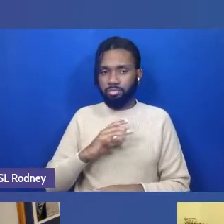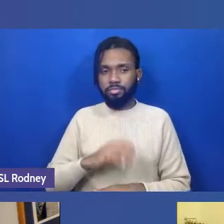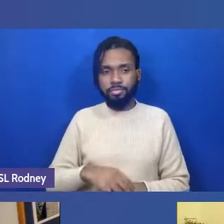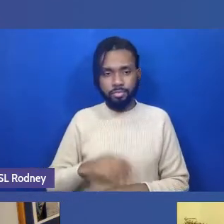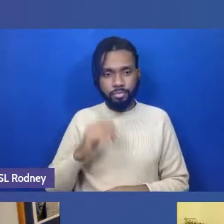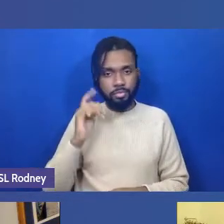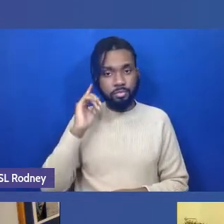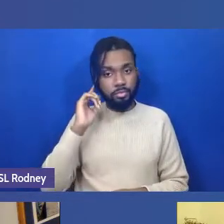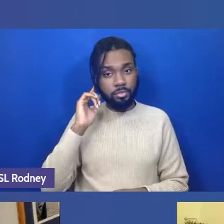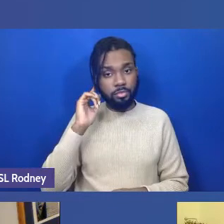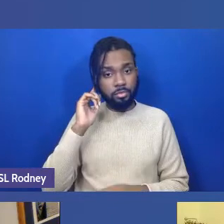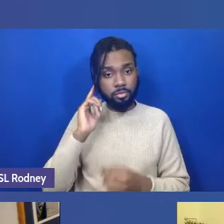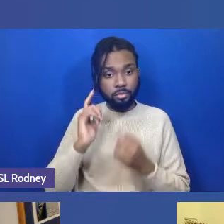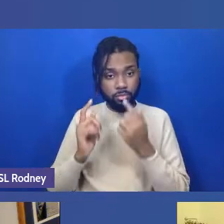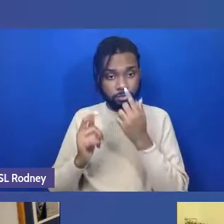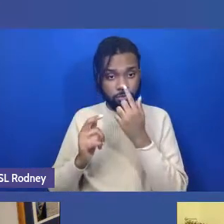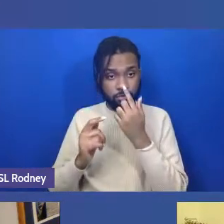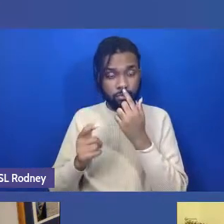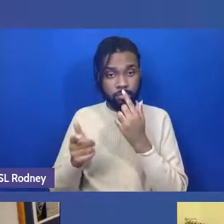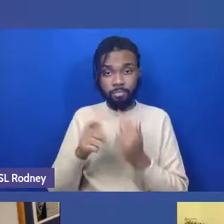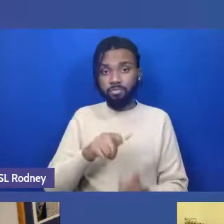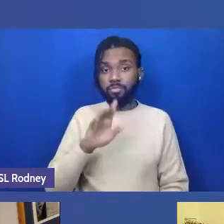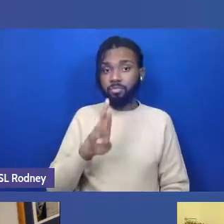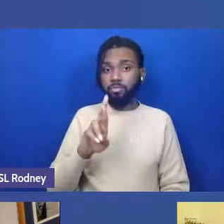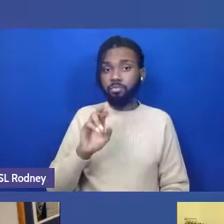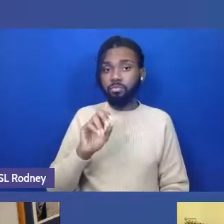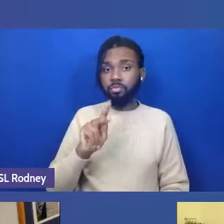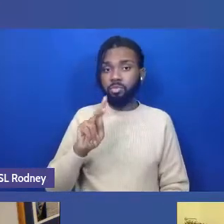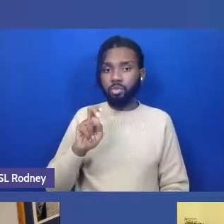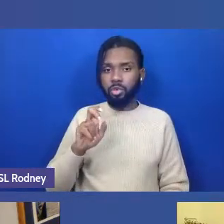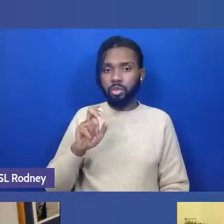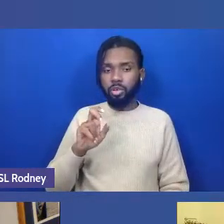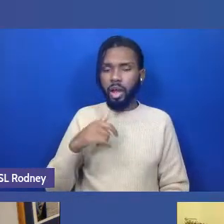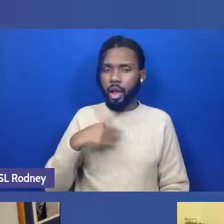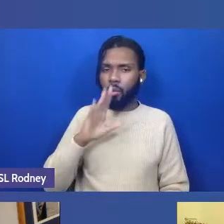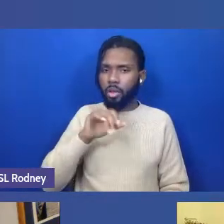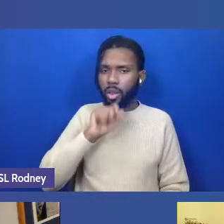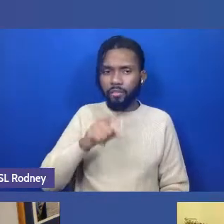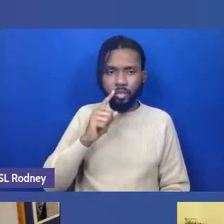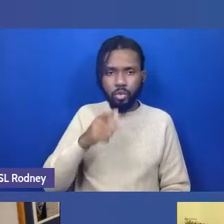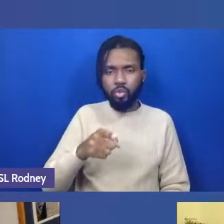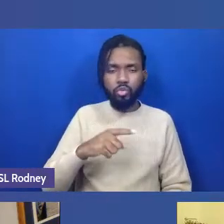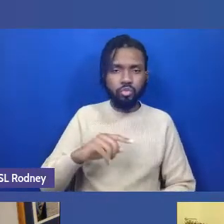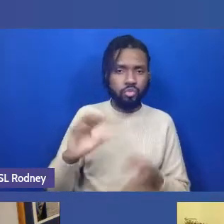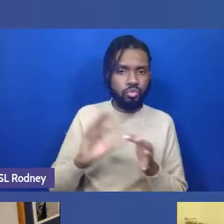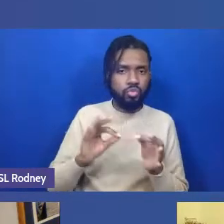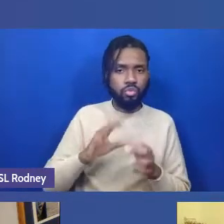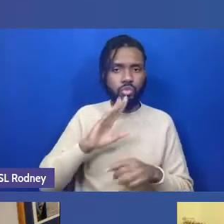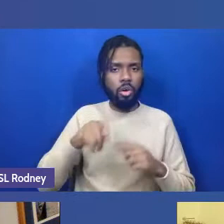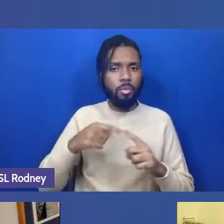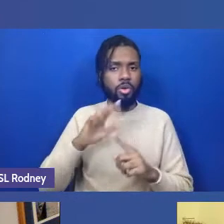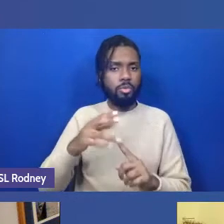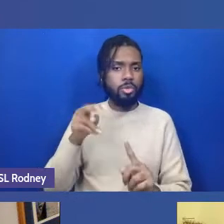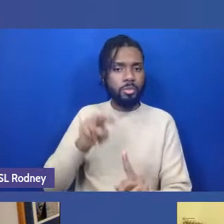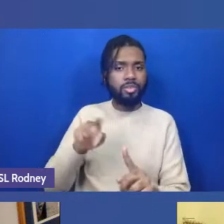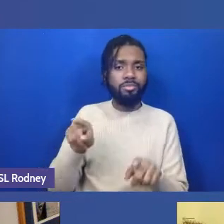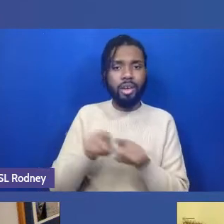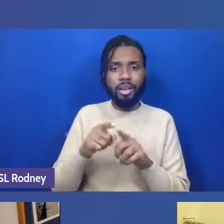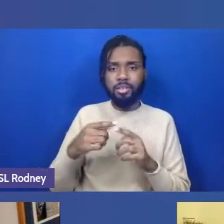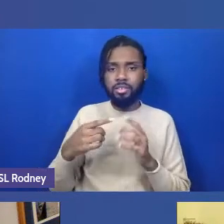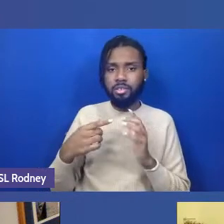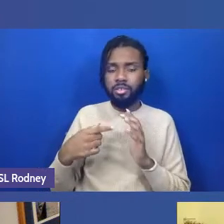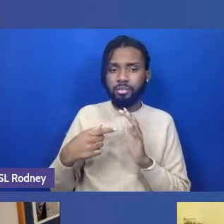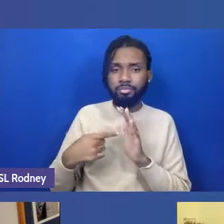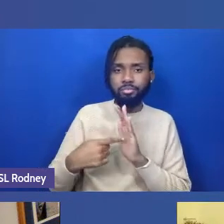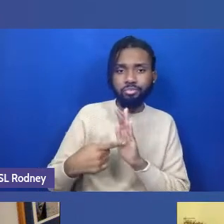to hear you jump in on this as well, to hear from your perspective as a presenter, as